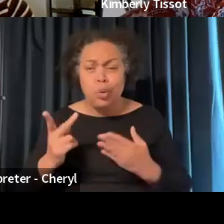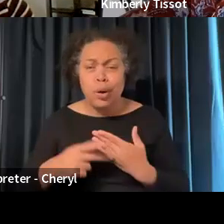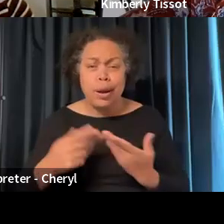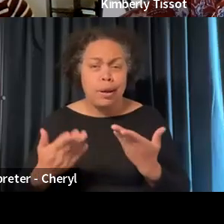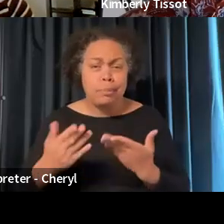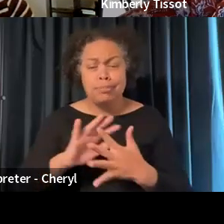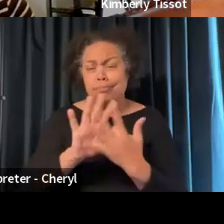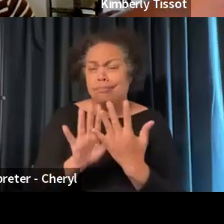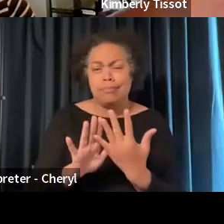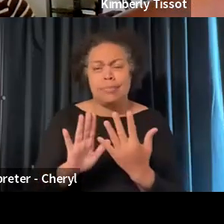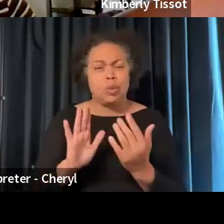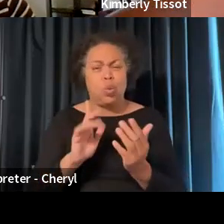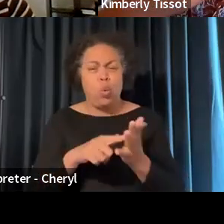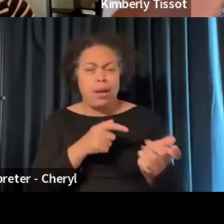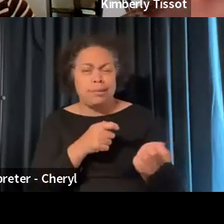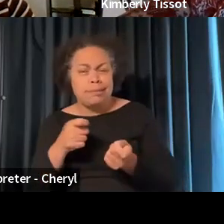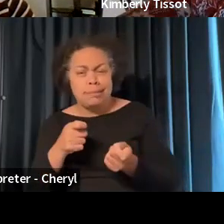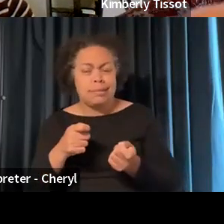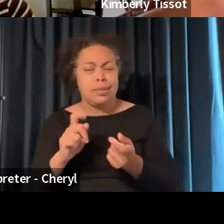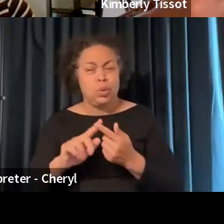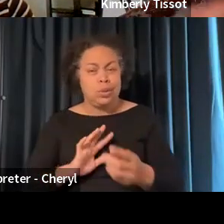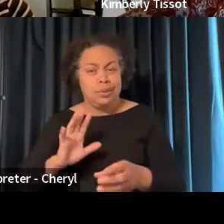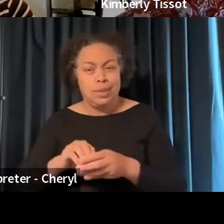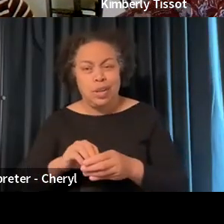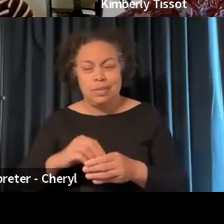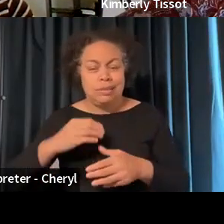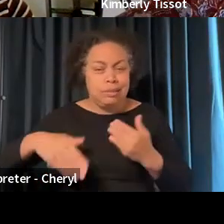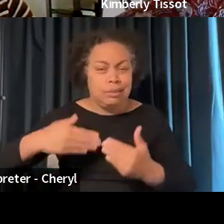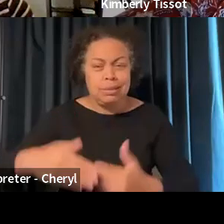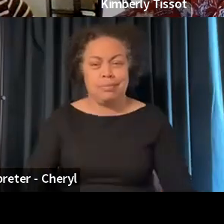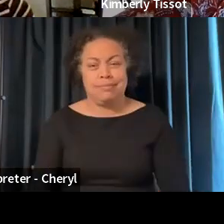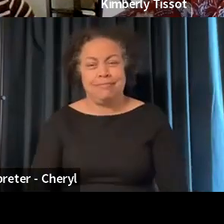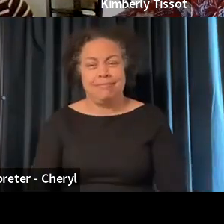kind of kept you going within our movement?